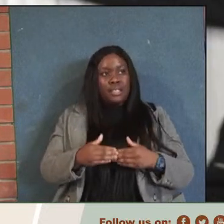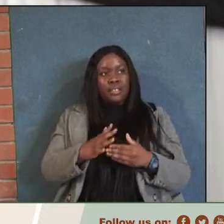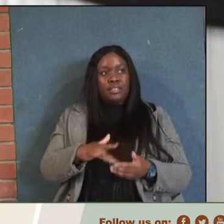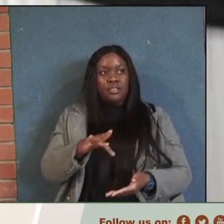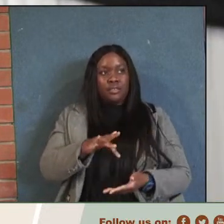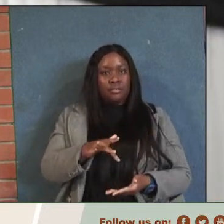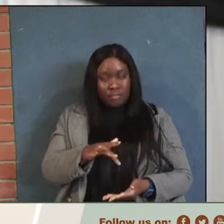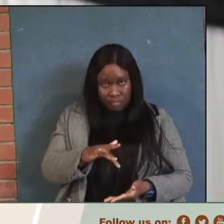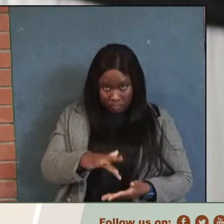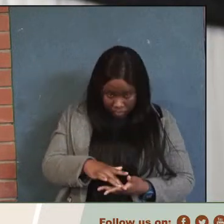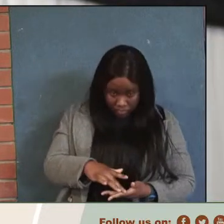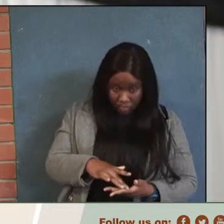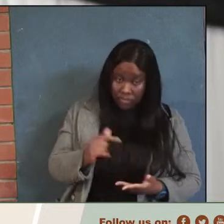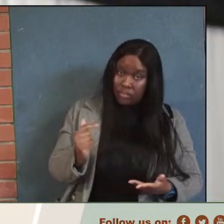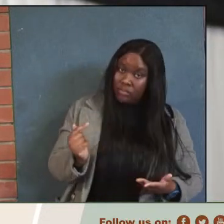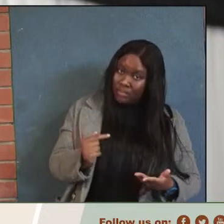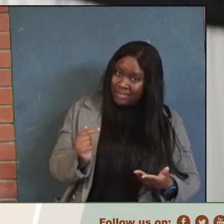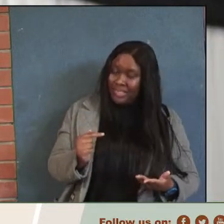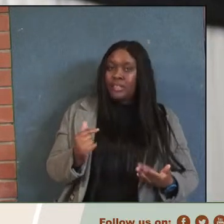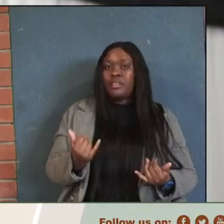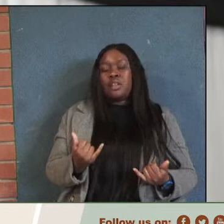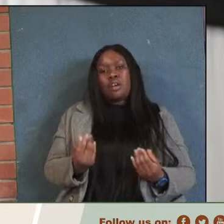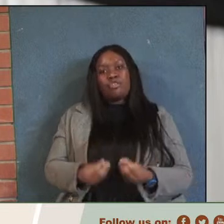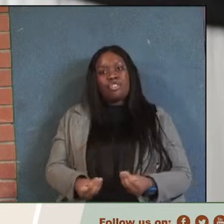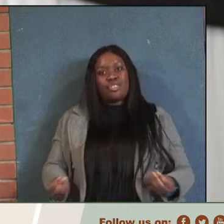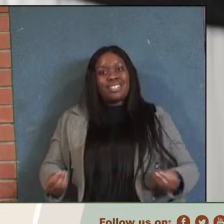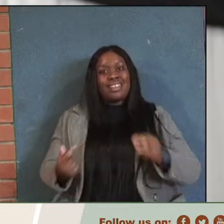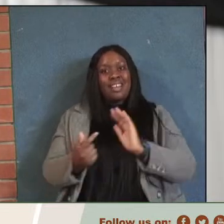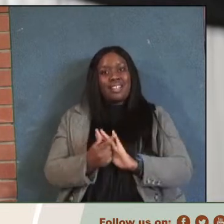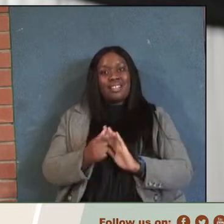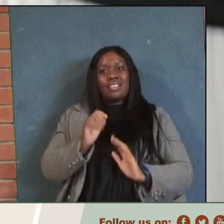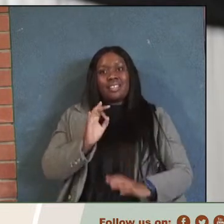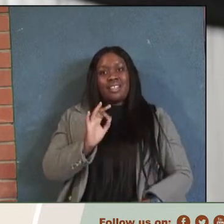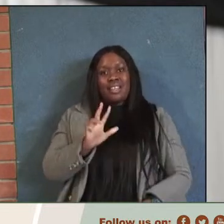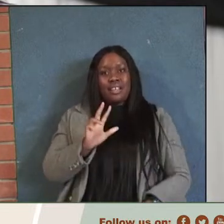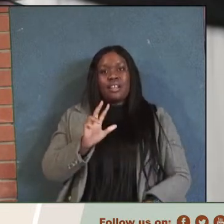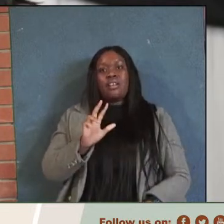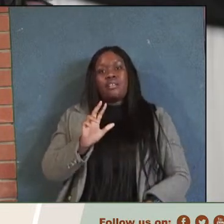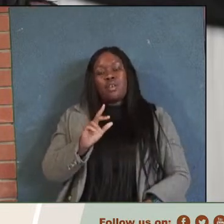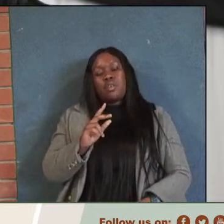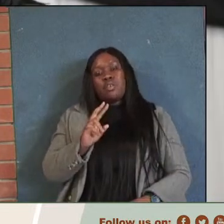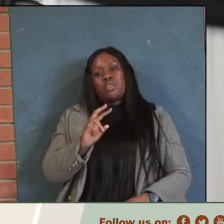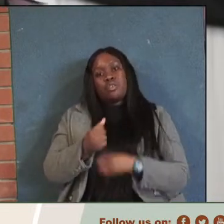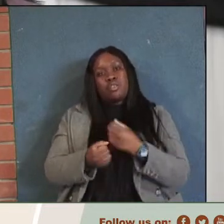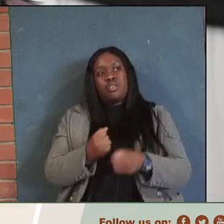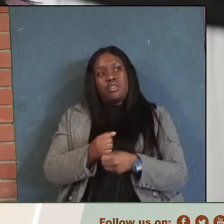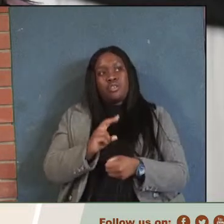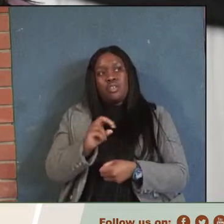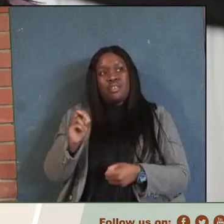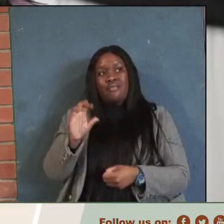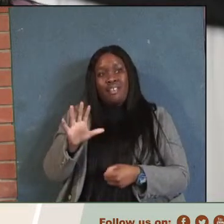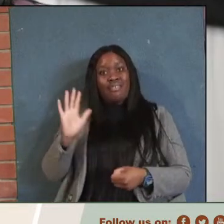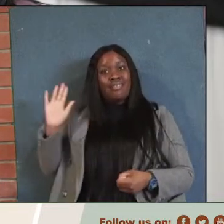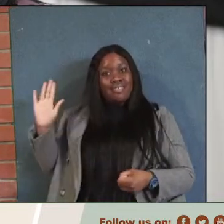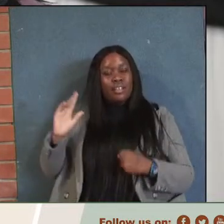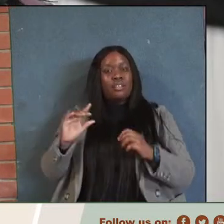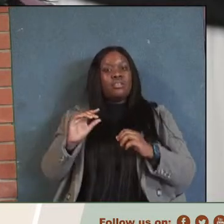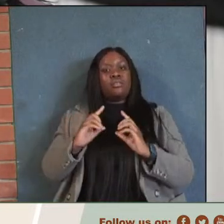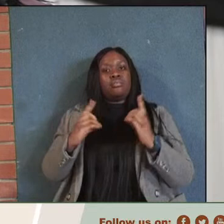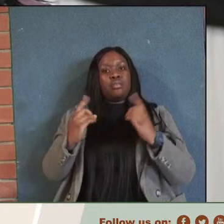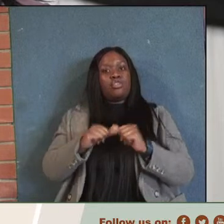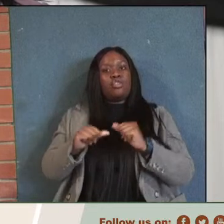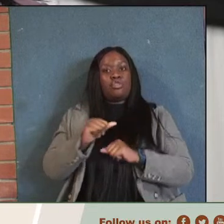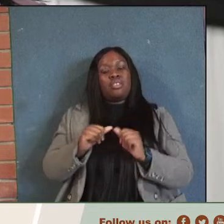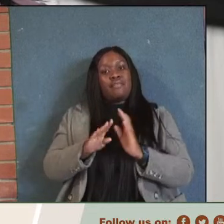to note that as in terms of the Children's Act 38 of 2005, the Department of Social Development is compelled